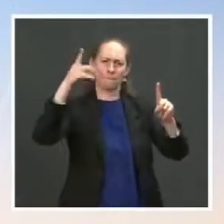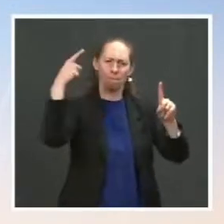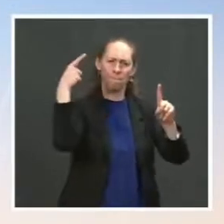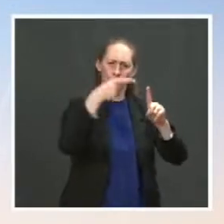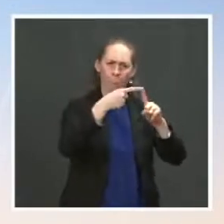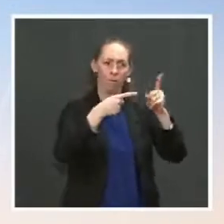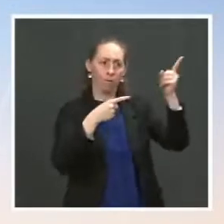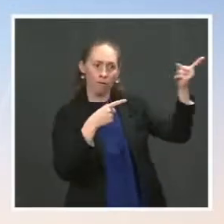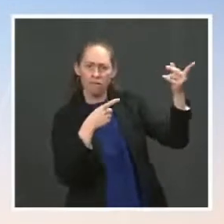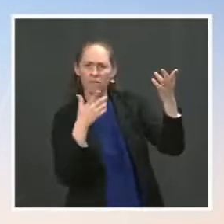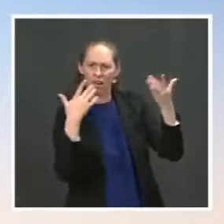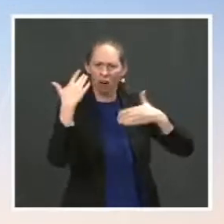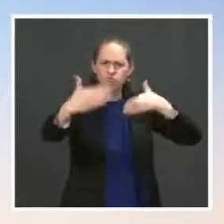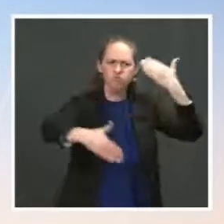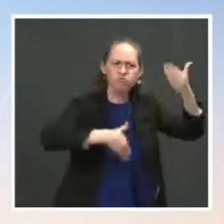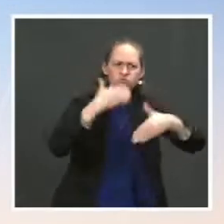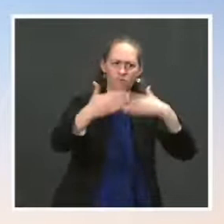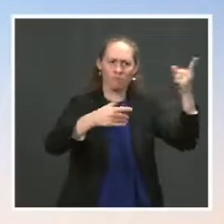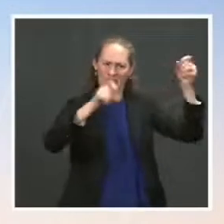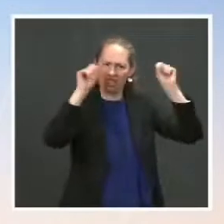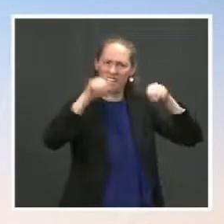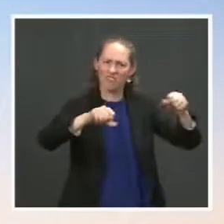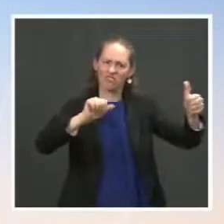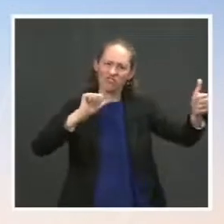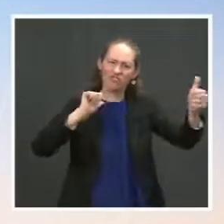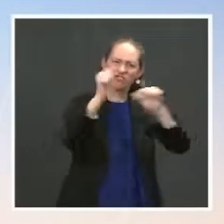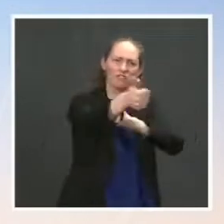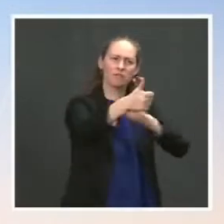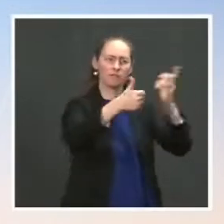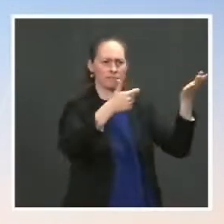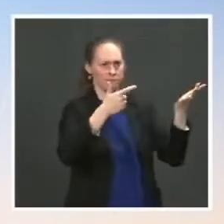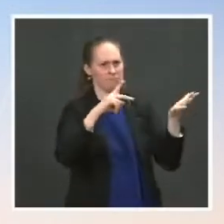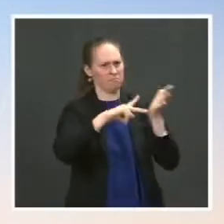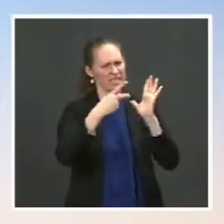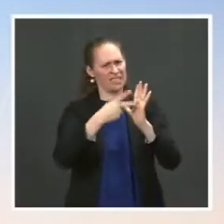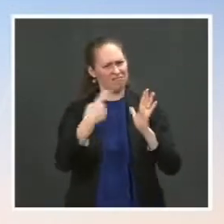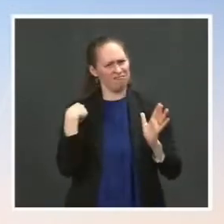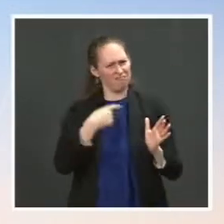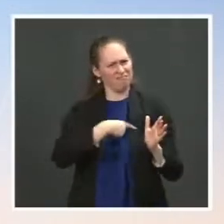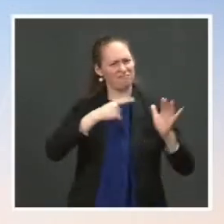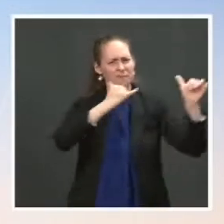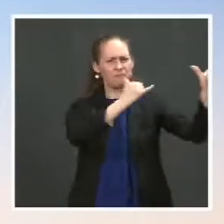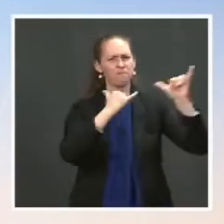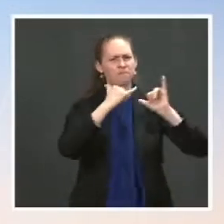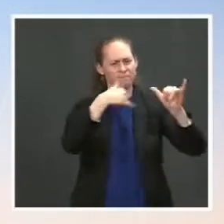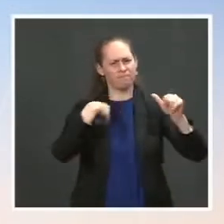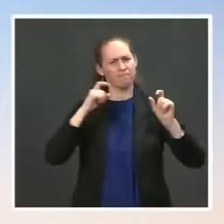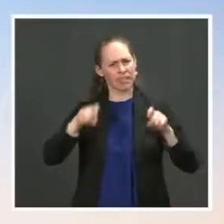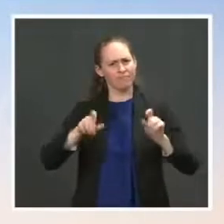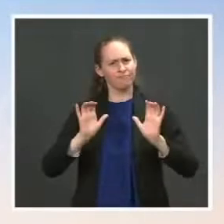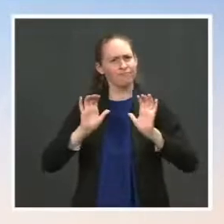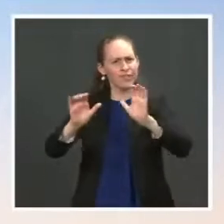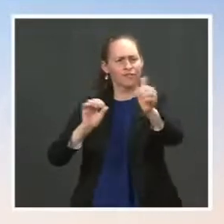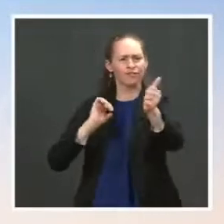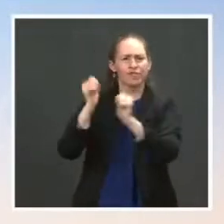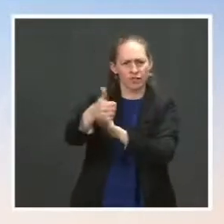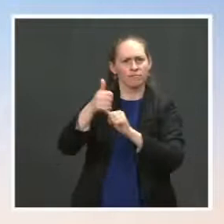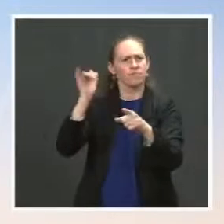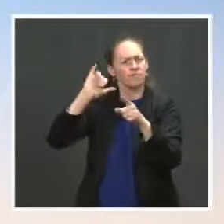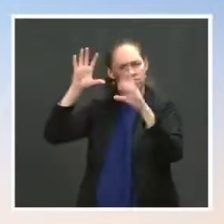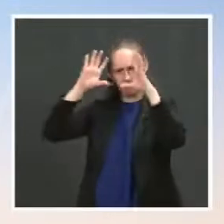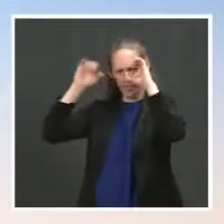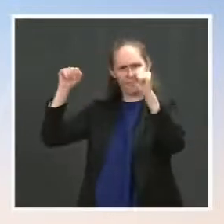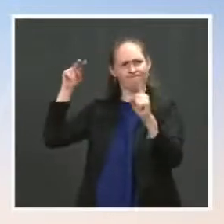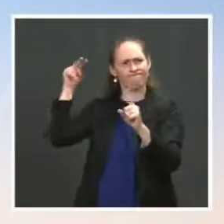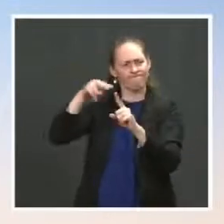let's say, train travel than a U.S. citizen. I think Americans should always have the best, and I think that's the tone that the president sets every day. To follow up on that, is it partly